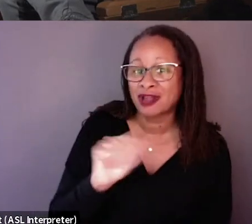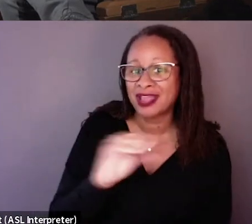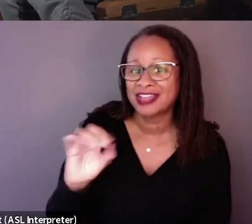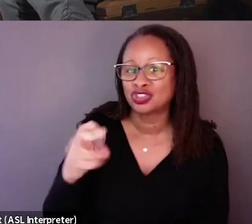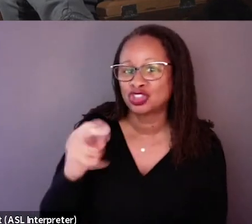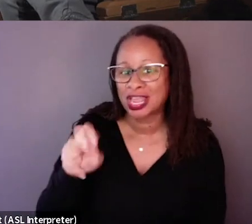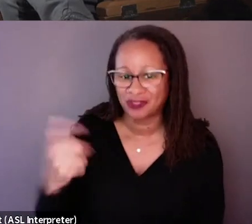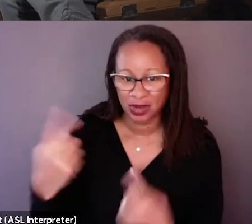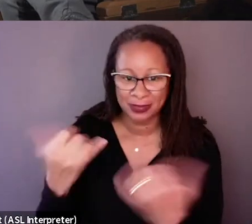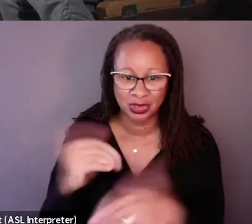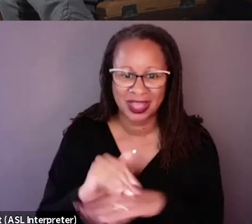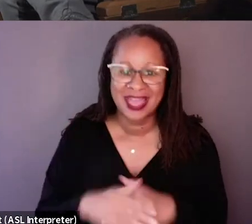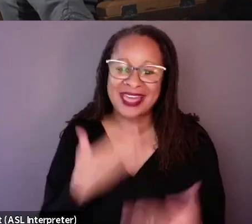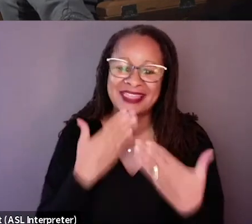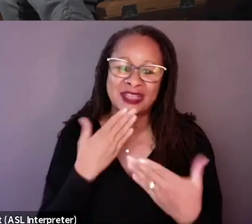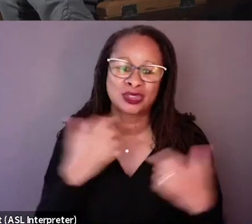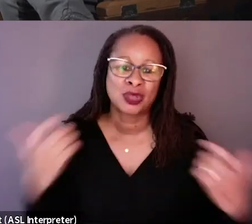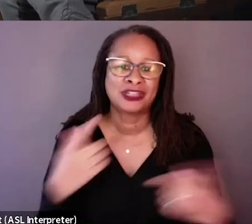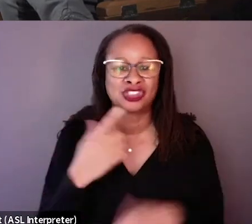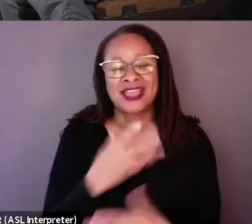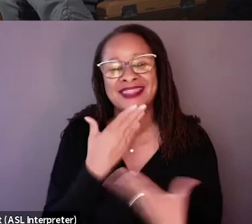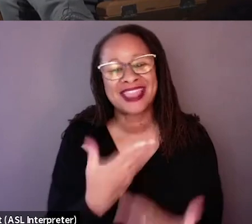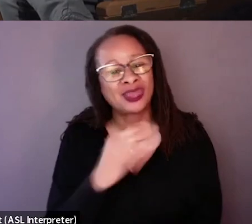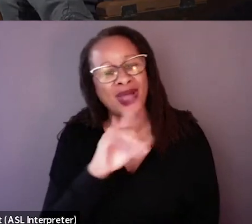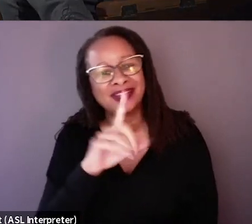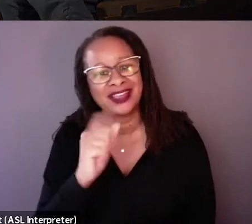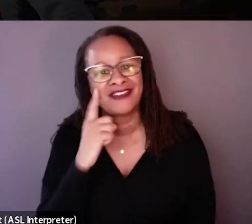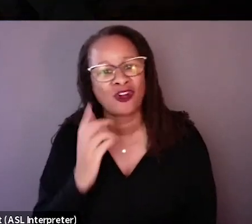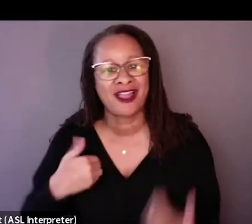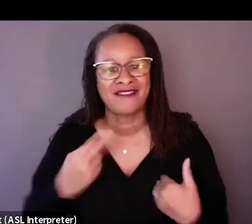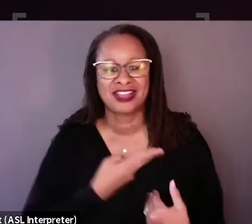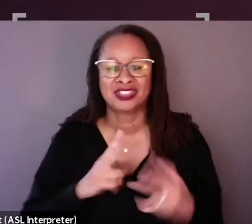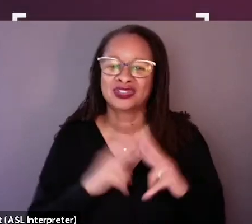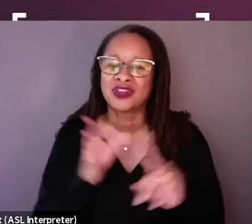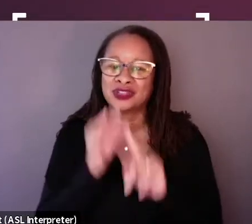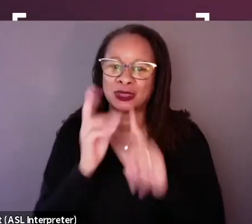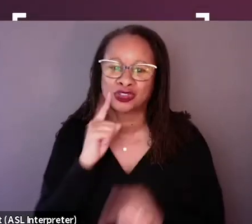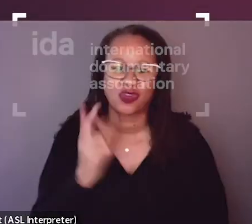Thank you so much, Amy. And thank you, IDA, for having us. This is really special for us.